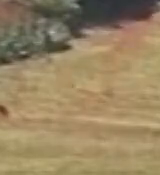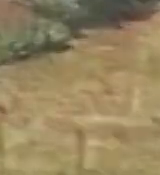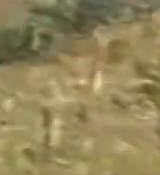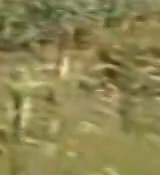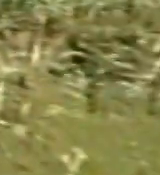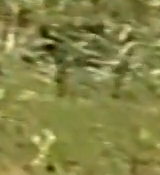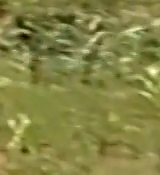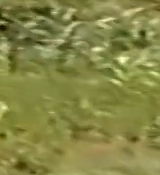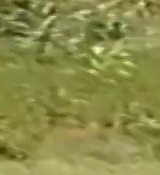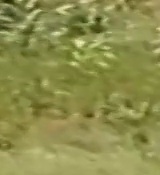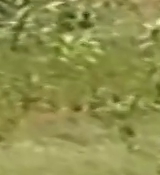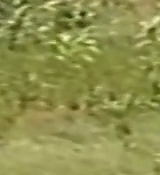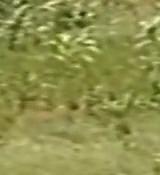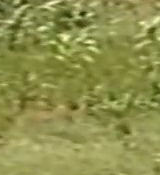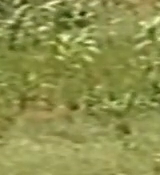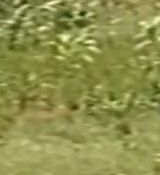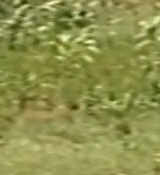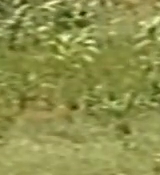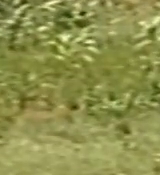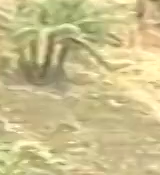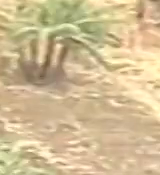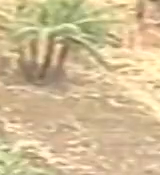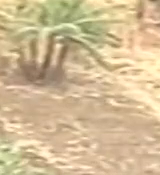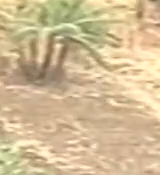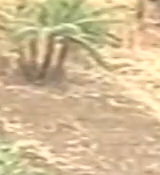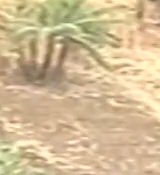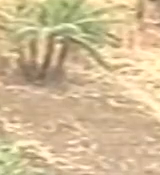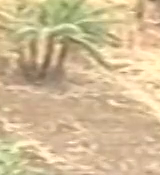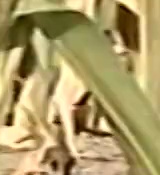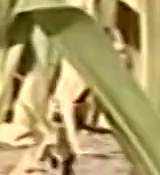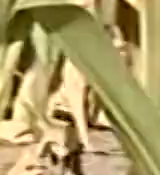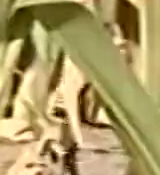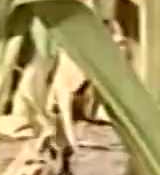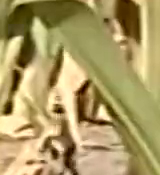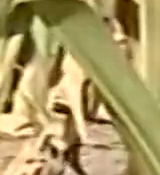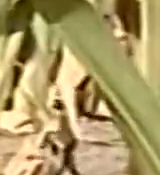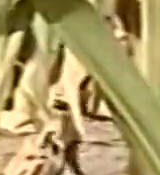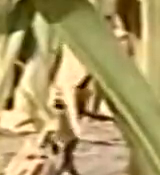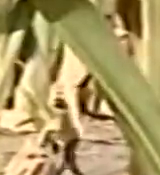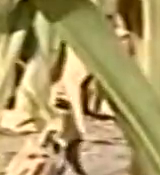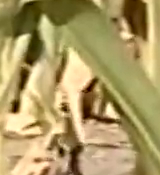This in turn is limiting the various agricultural options available for the farmers.